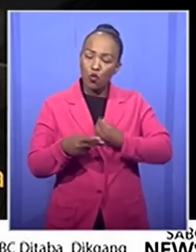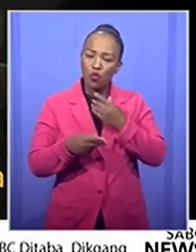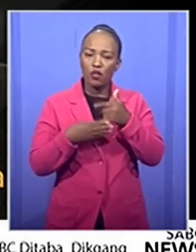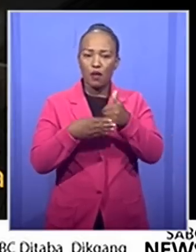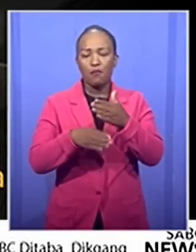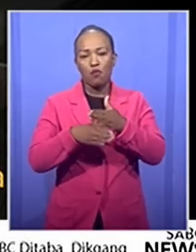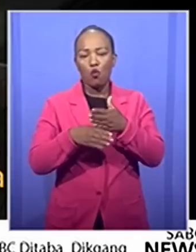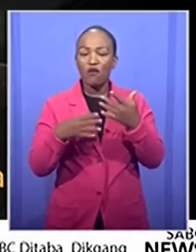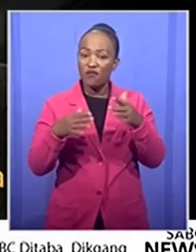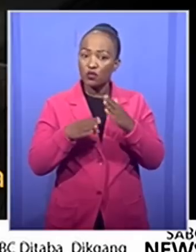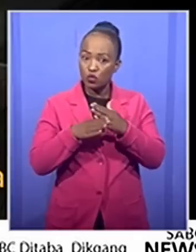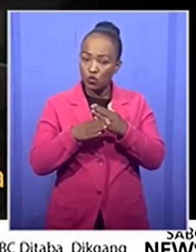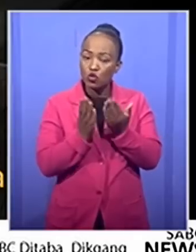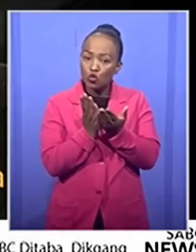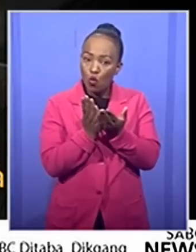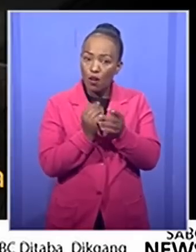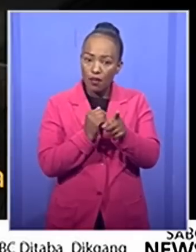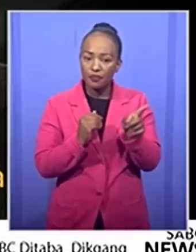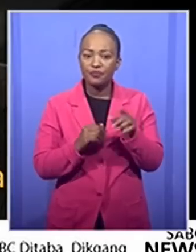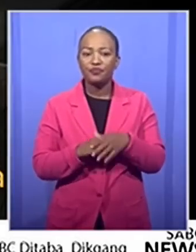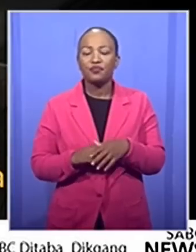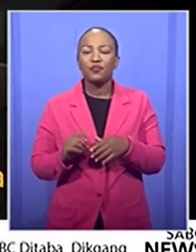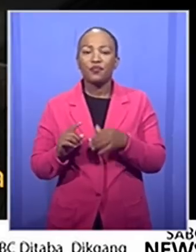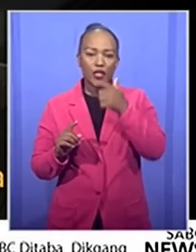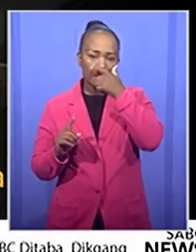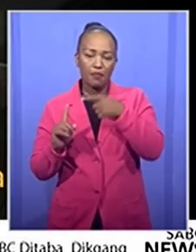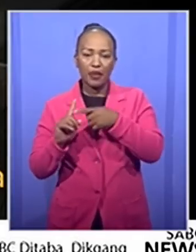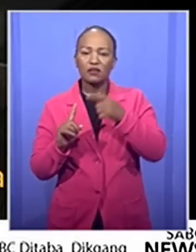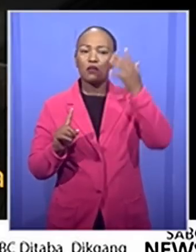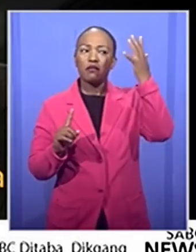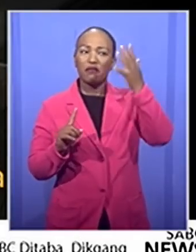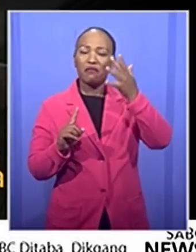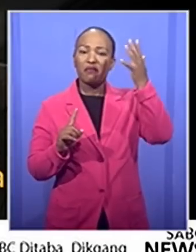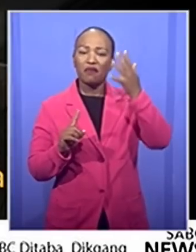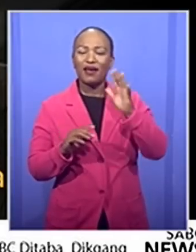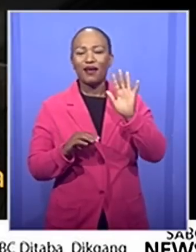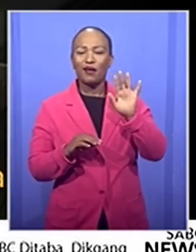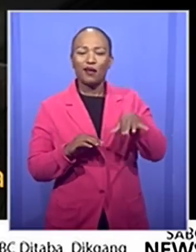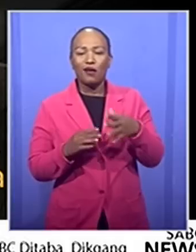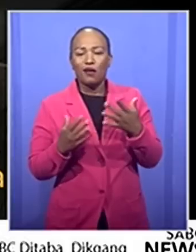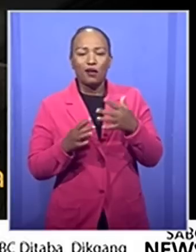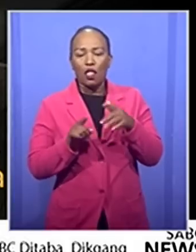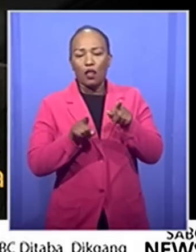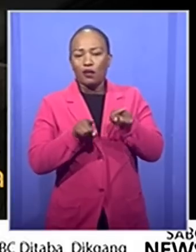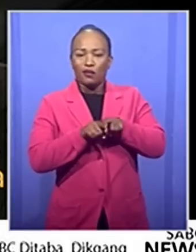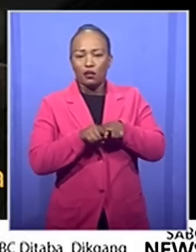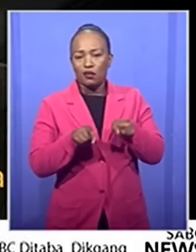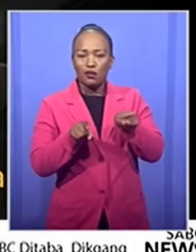ba feditseng dikolo speech sa Mr. President se re straight se bile se le predictable